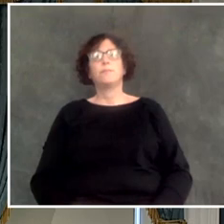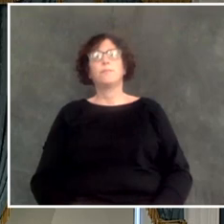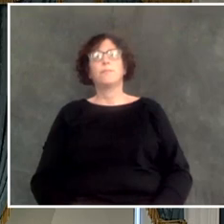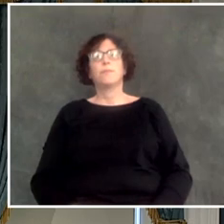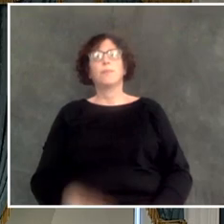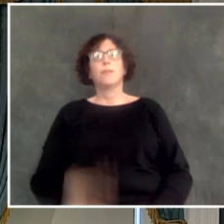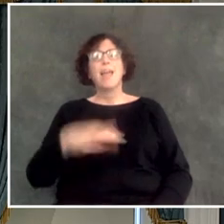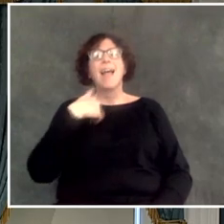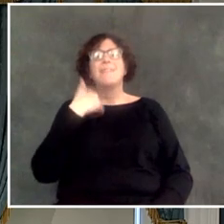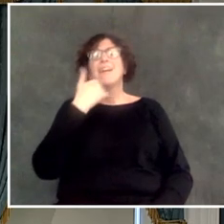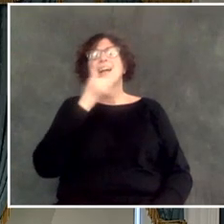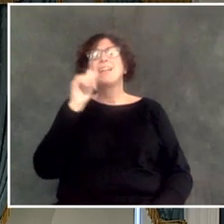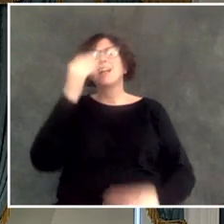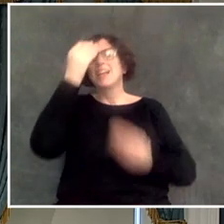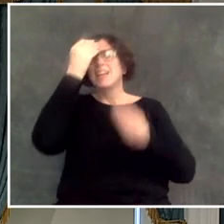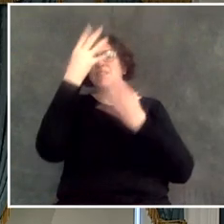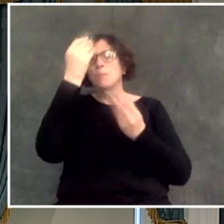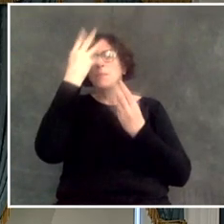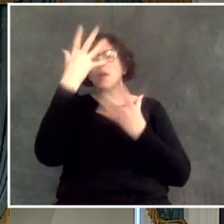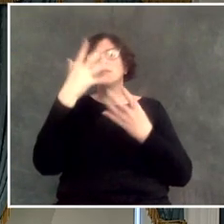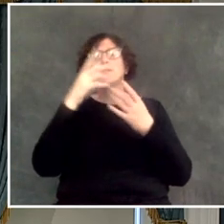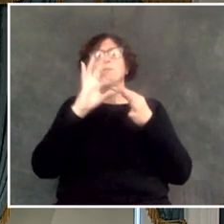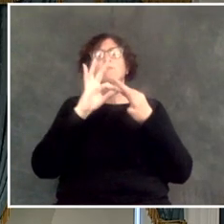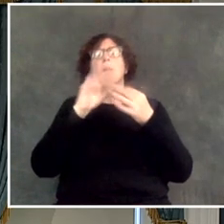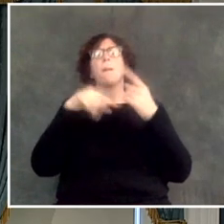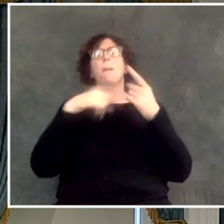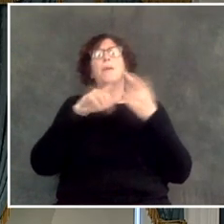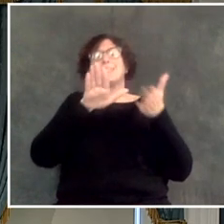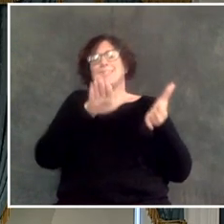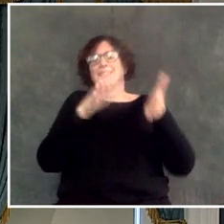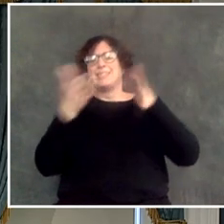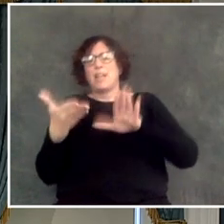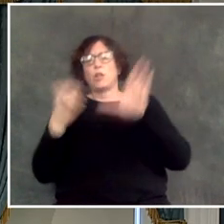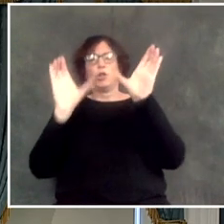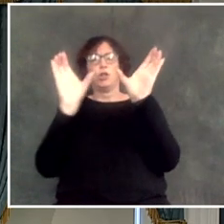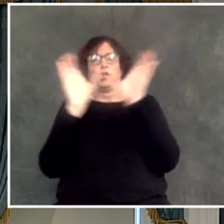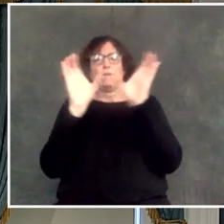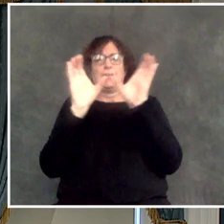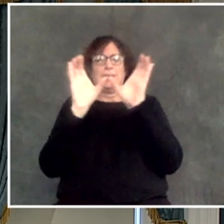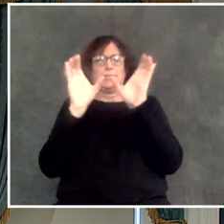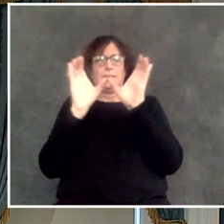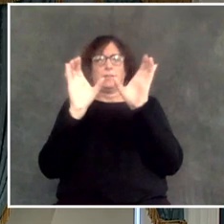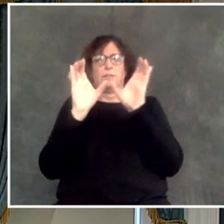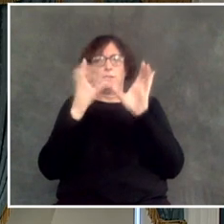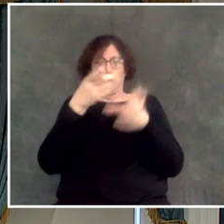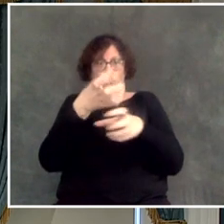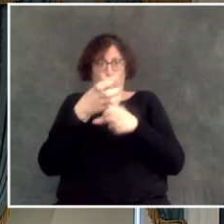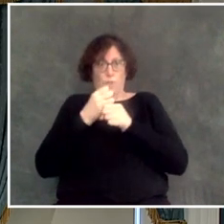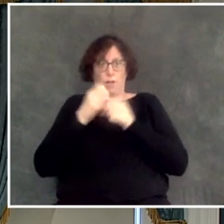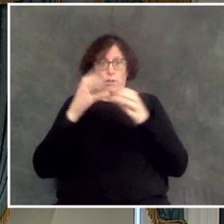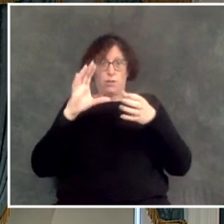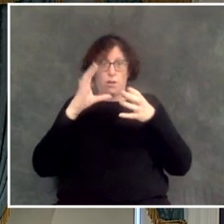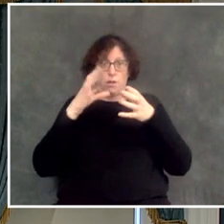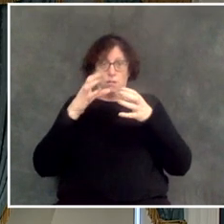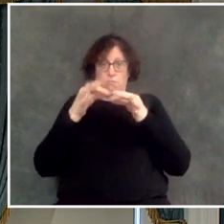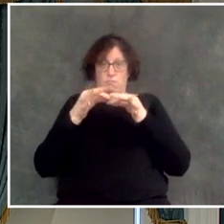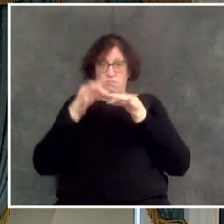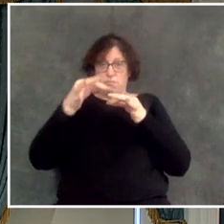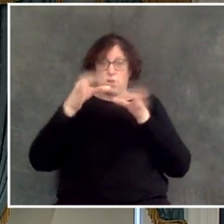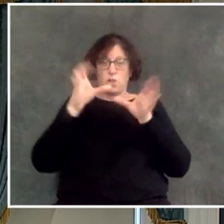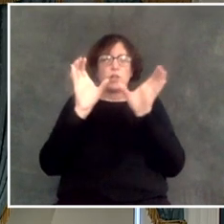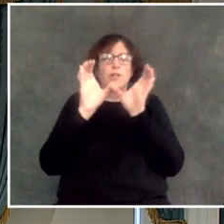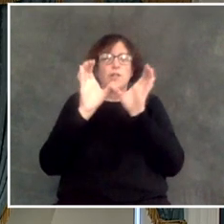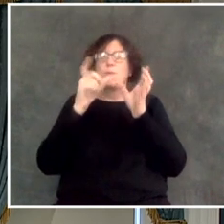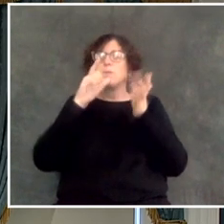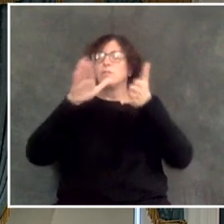people who have COVID and have died, or for just run-of-the-mill deaths that the city sees all the time. And as